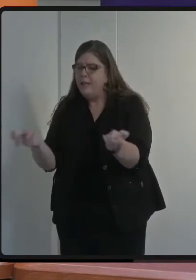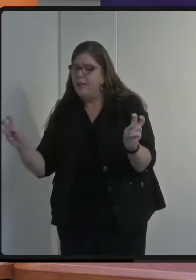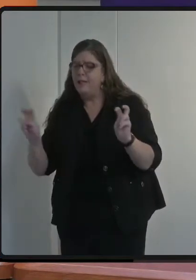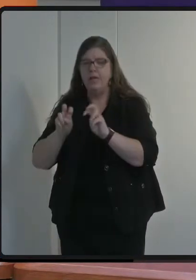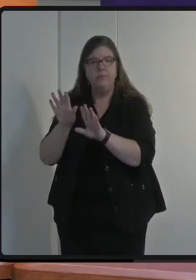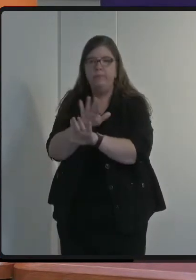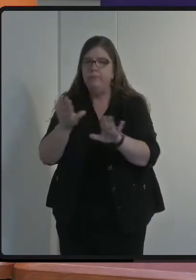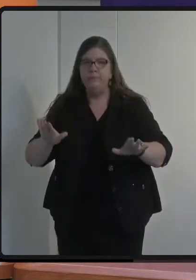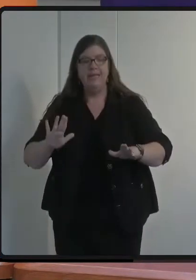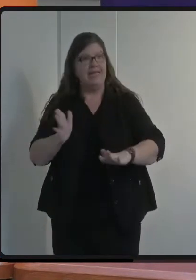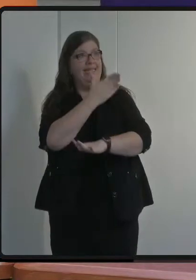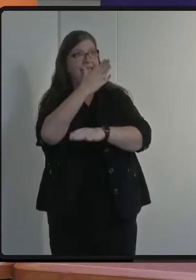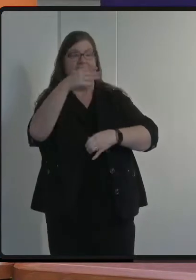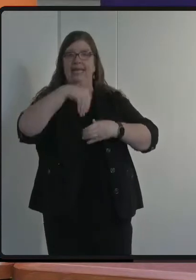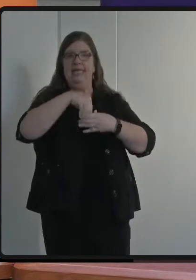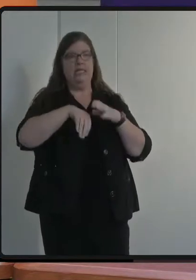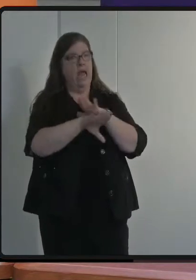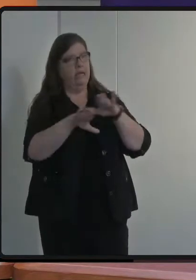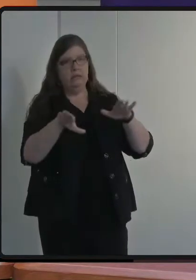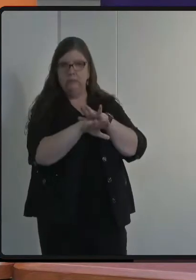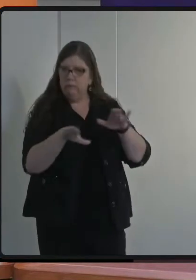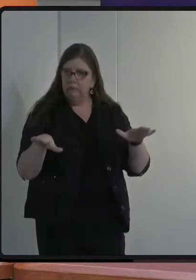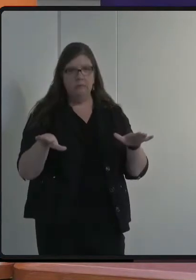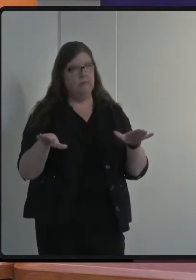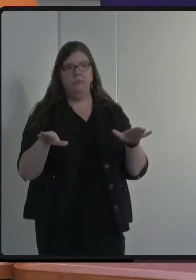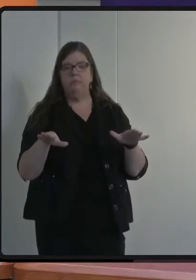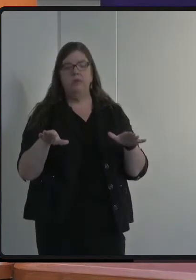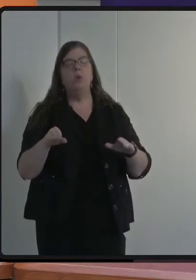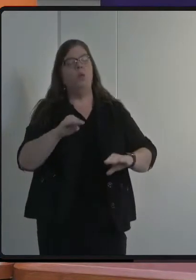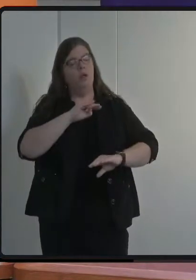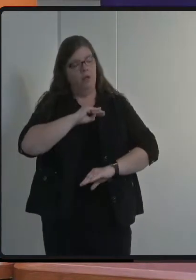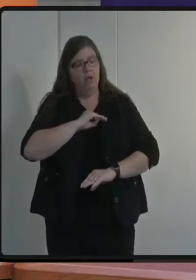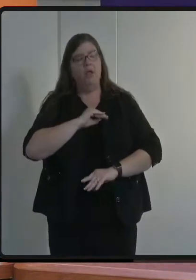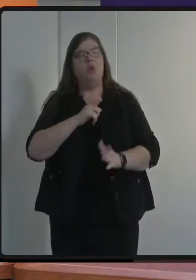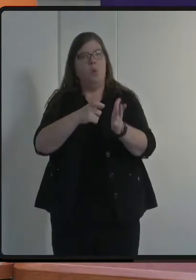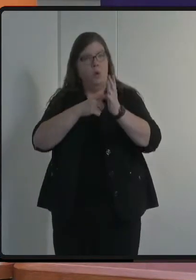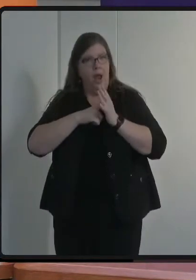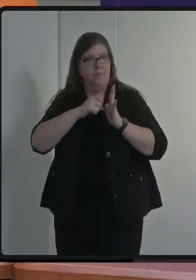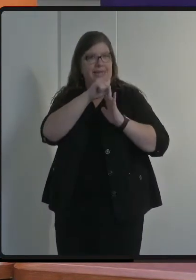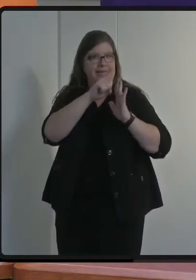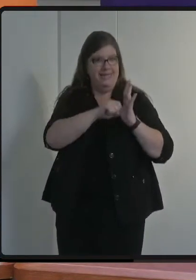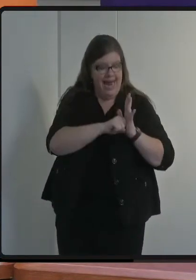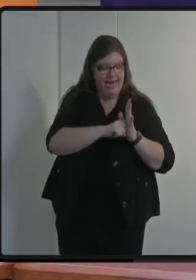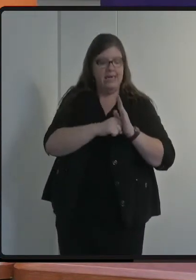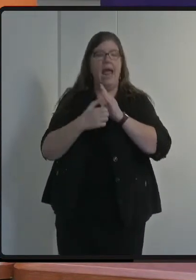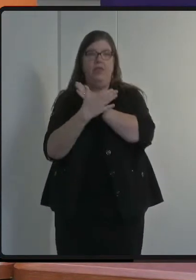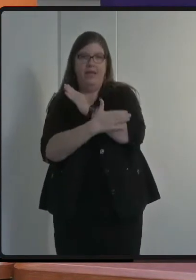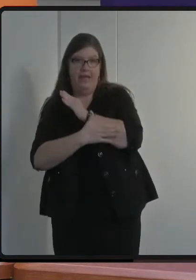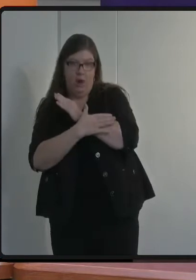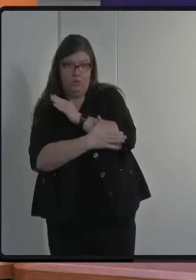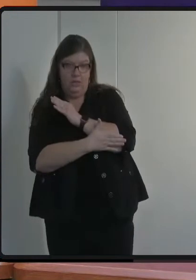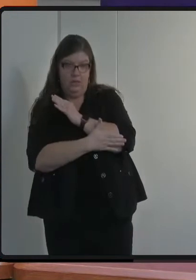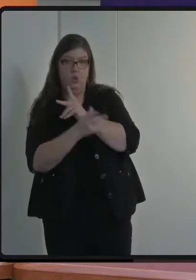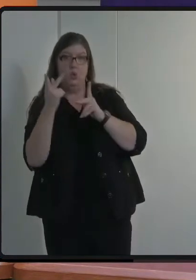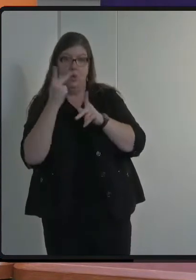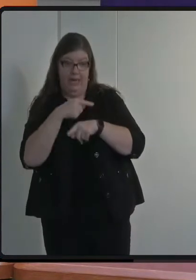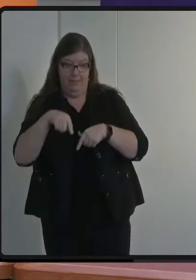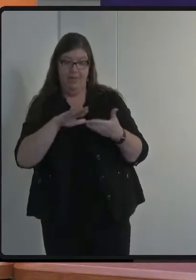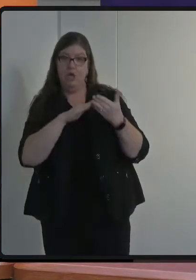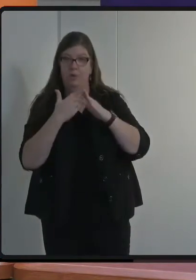no singing inside, fulfill the mandates of the state and county and can keep this